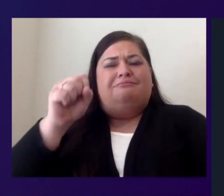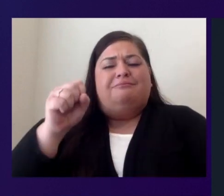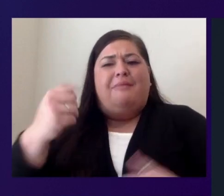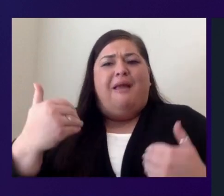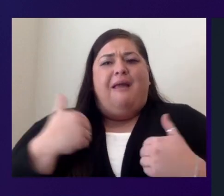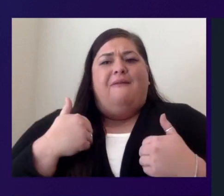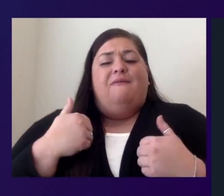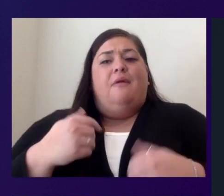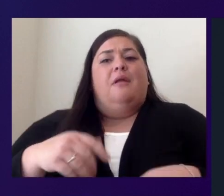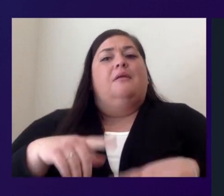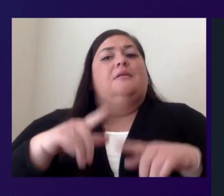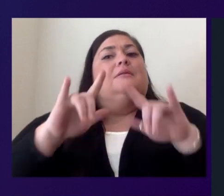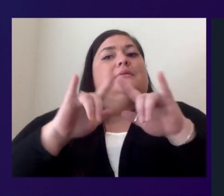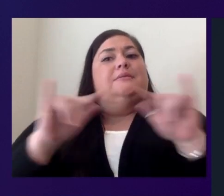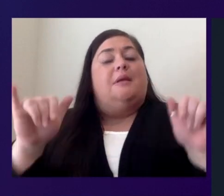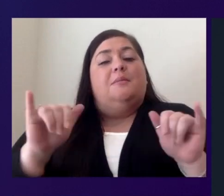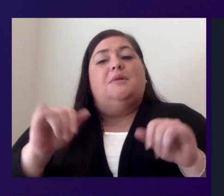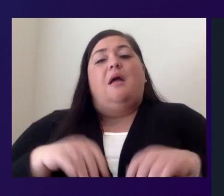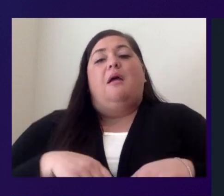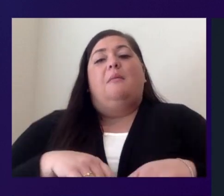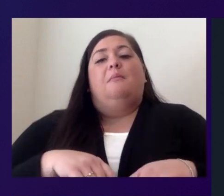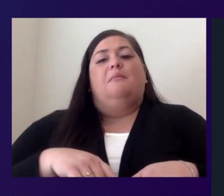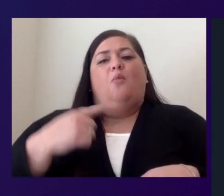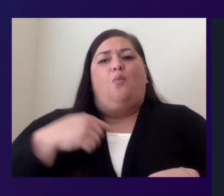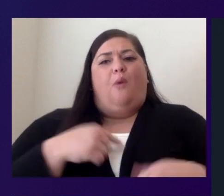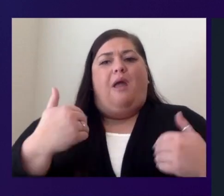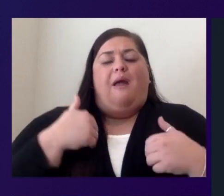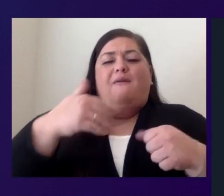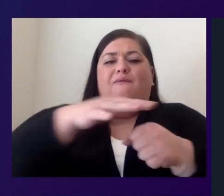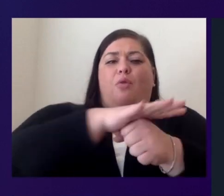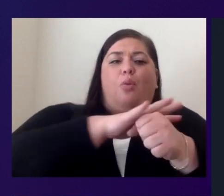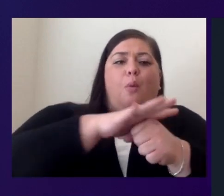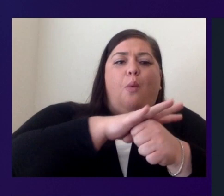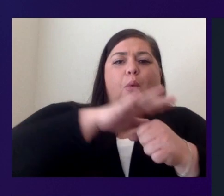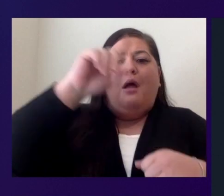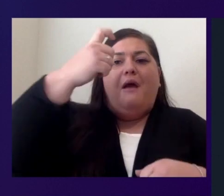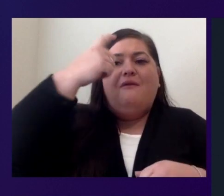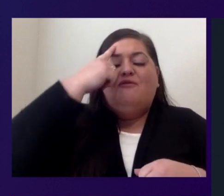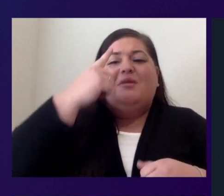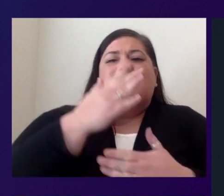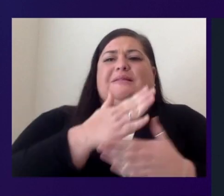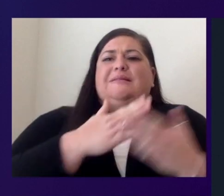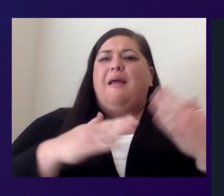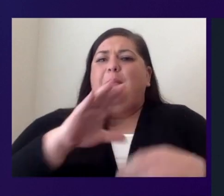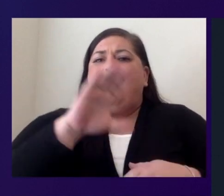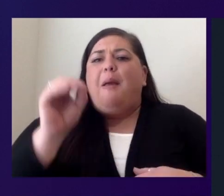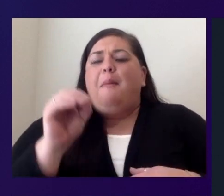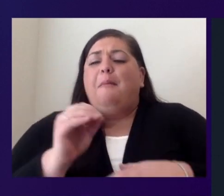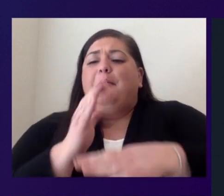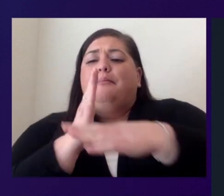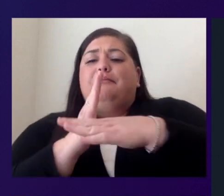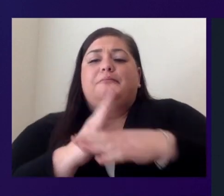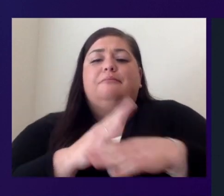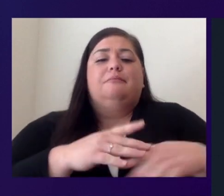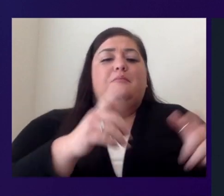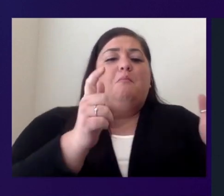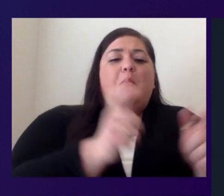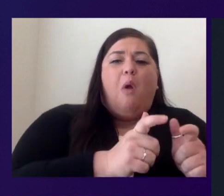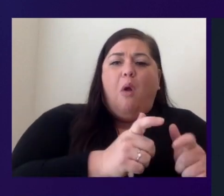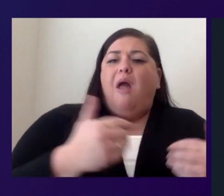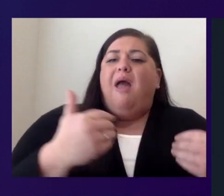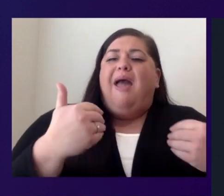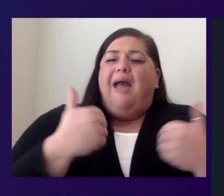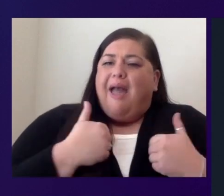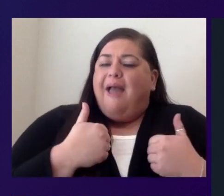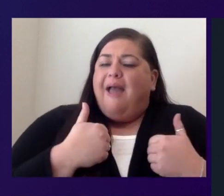but we learn from digital natives, we have local governments, we have smaller companies, mid-sized companies. We have a solution that fits